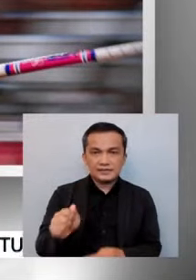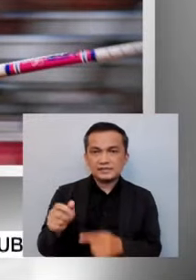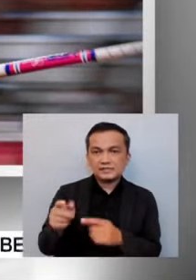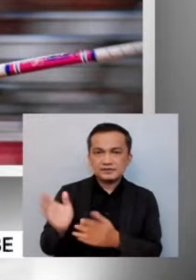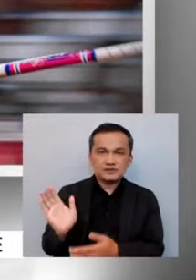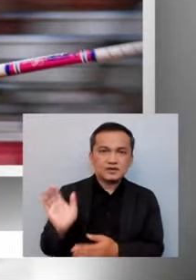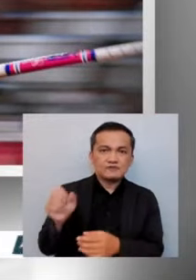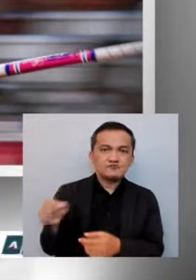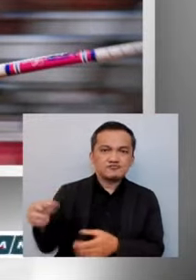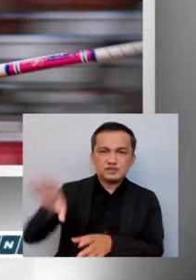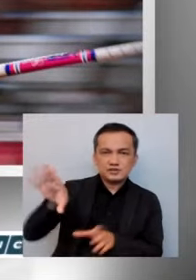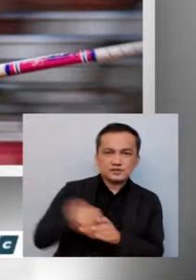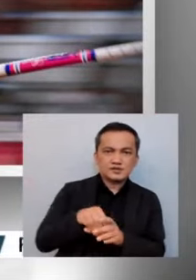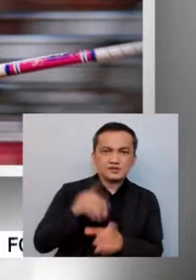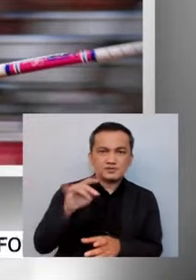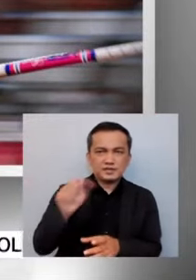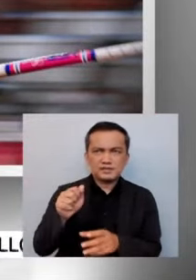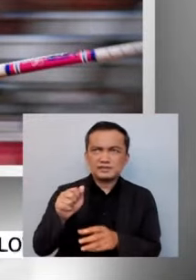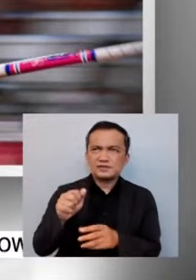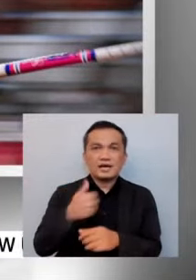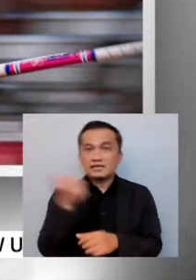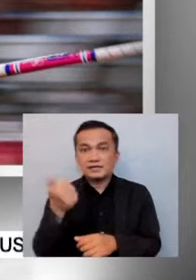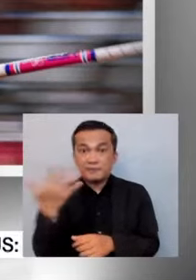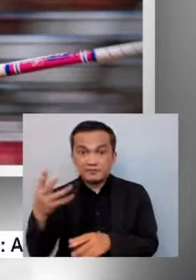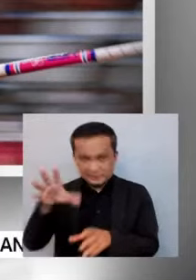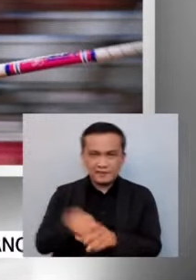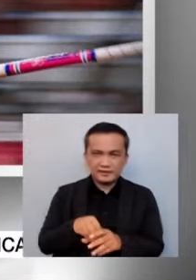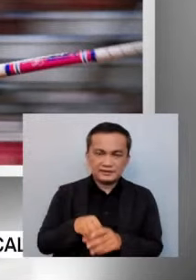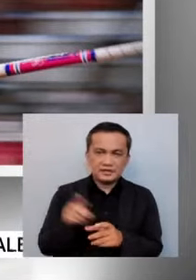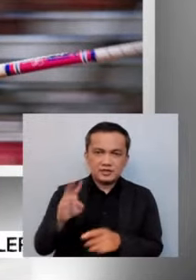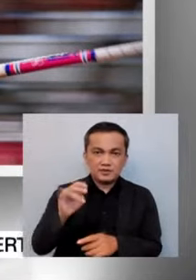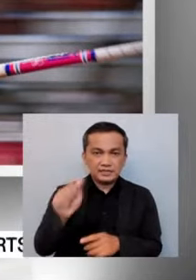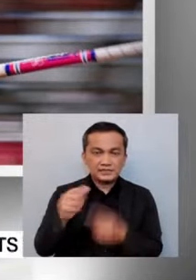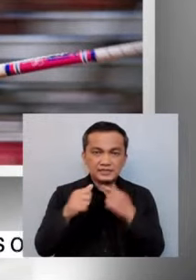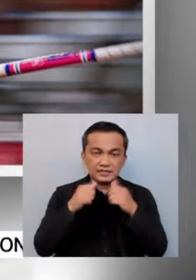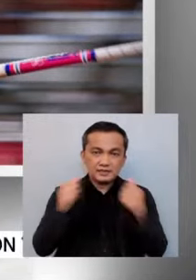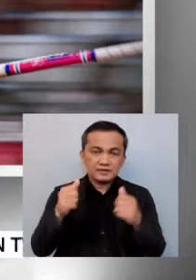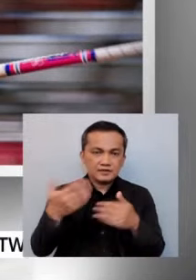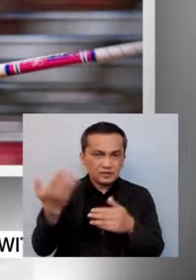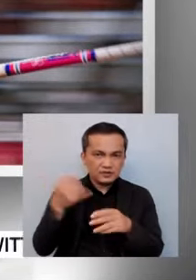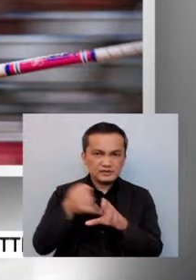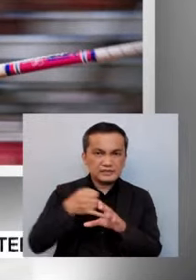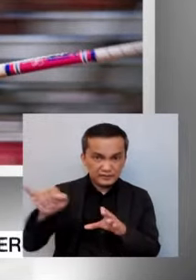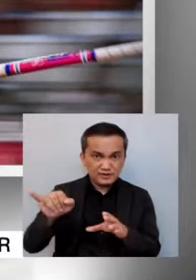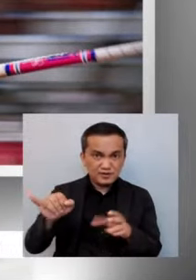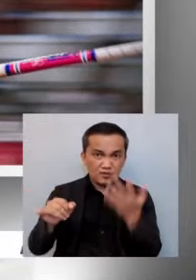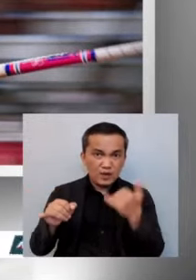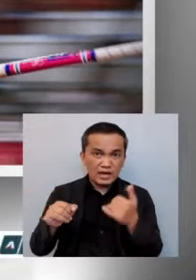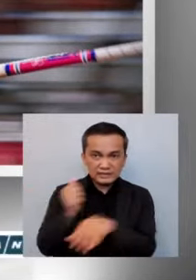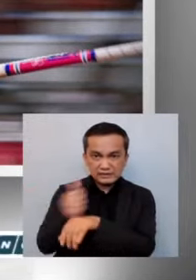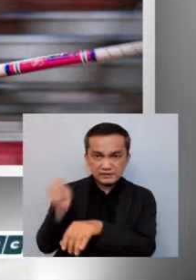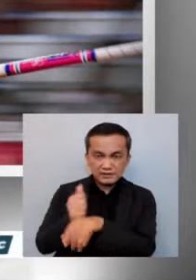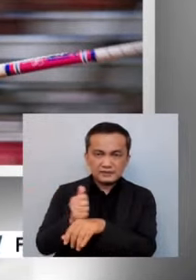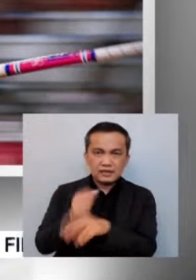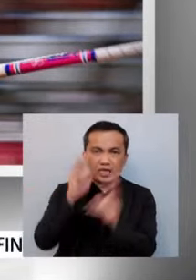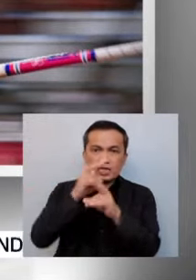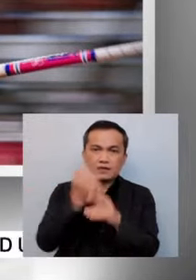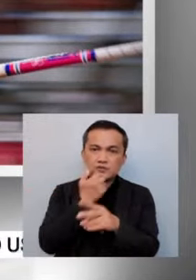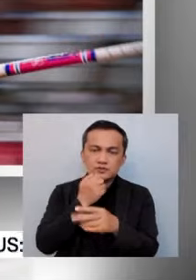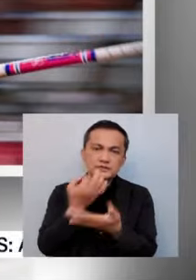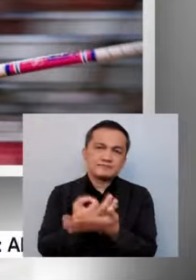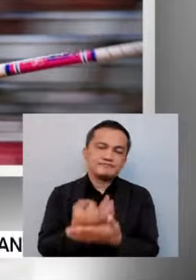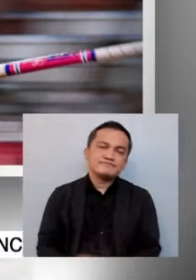inclusion along with five other athletes. Obiena had a falling out with the previous PATAFA leadership over alleged misuse of funds. For more on this